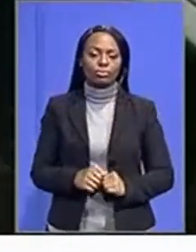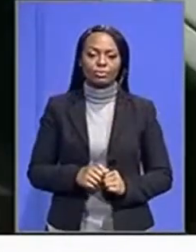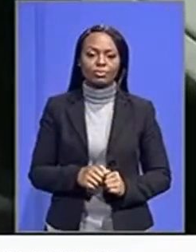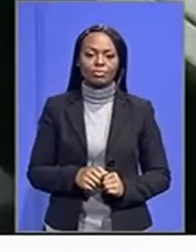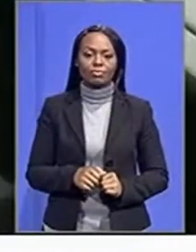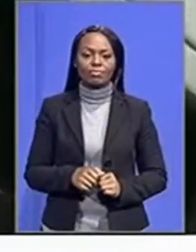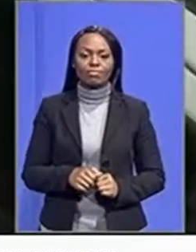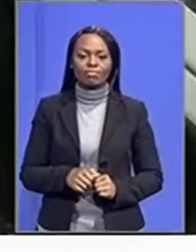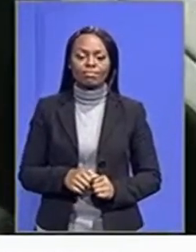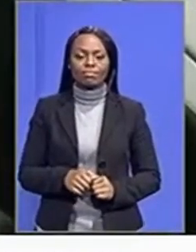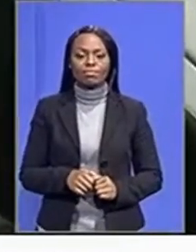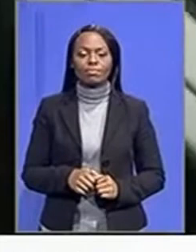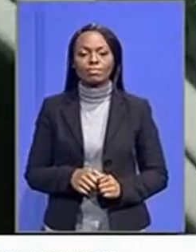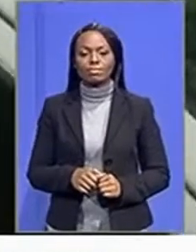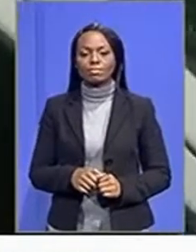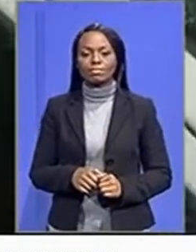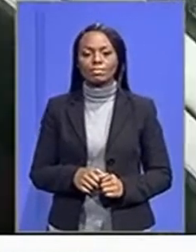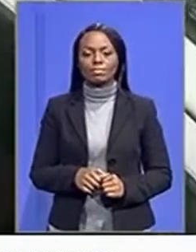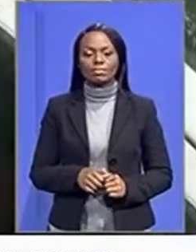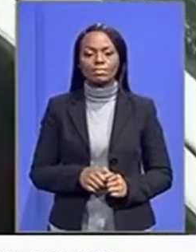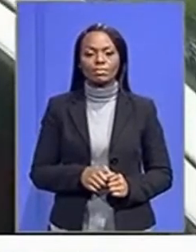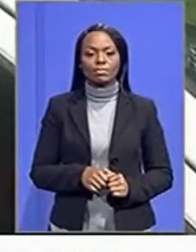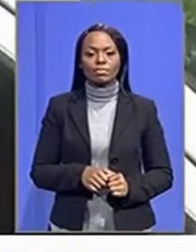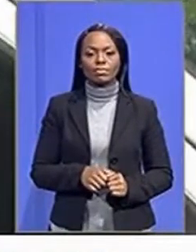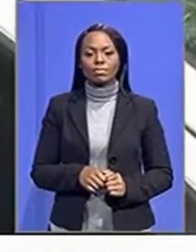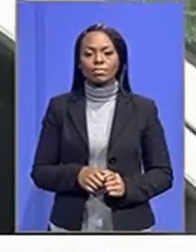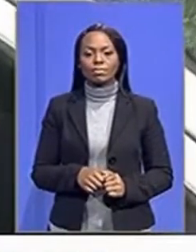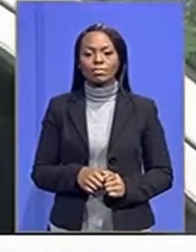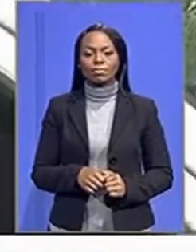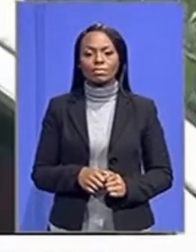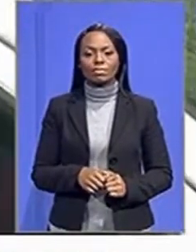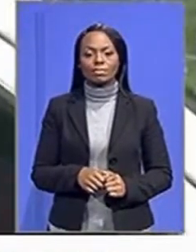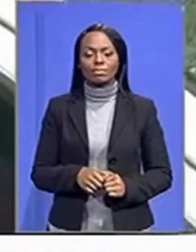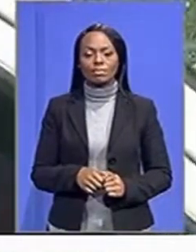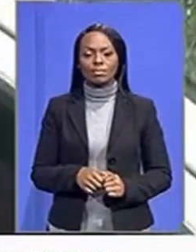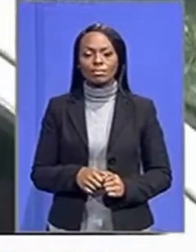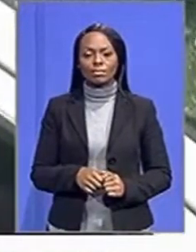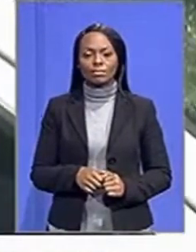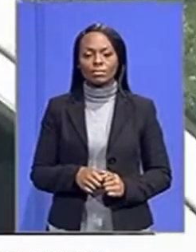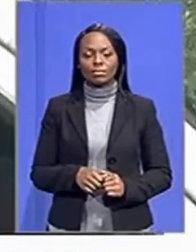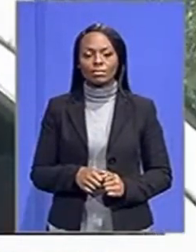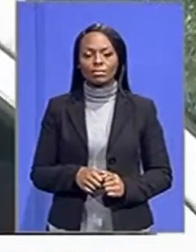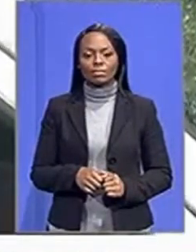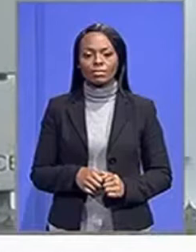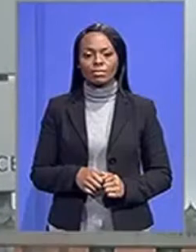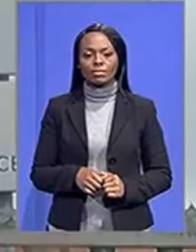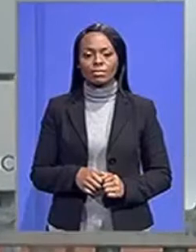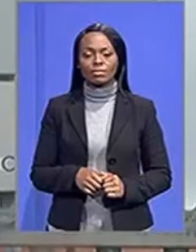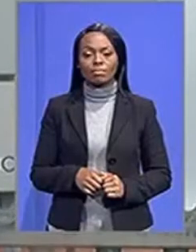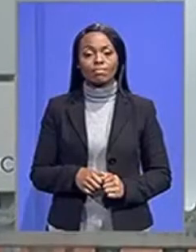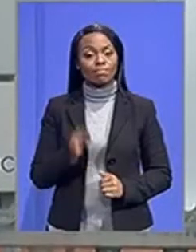with the vaccination? No, I just checked up. Right, were you going to do a walk-in? Yes.